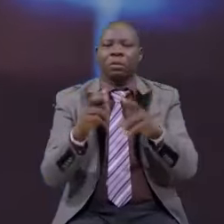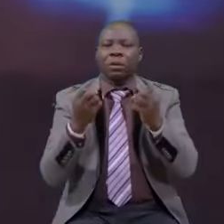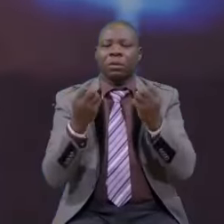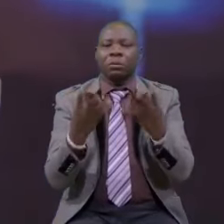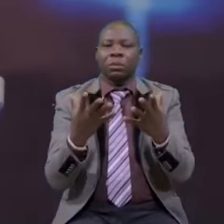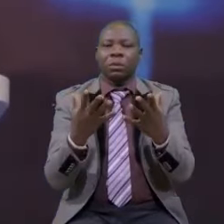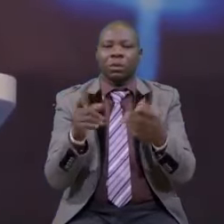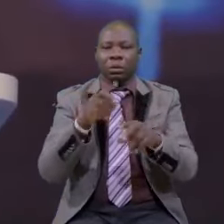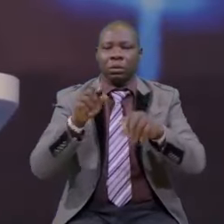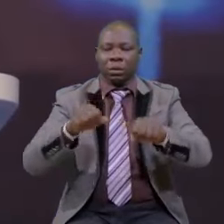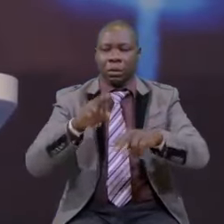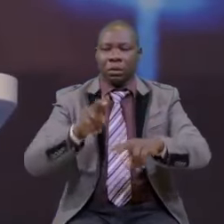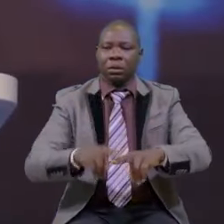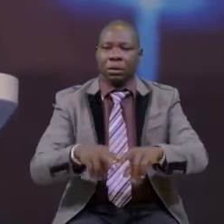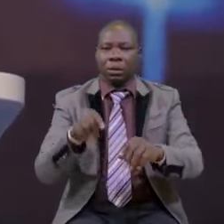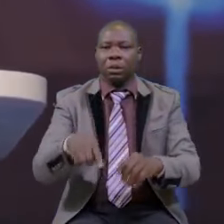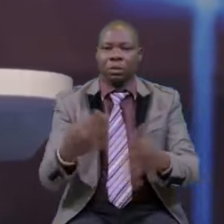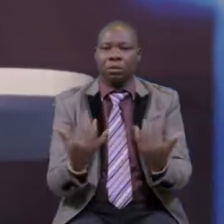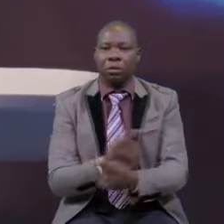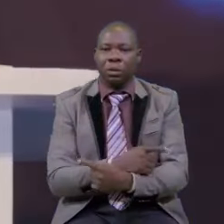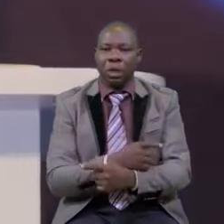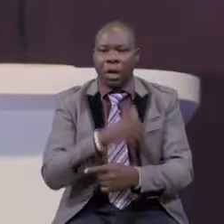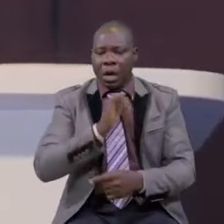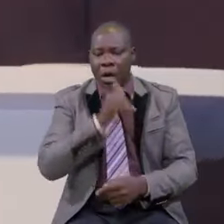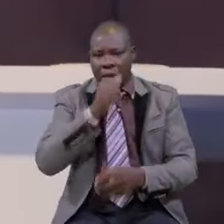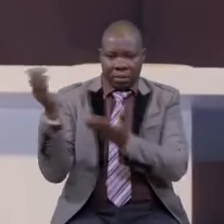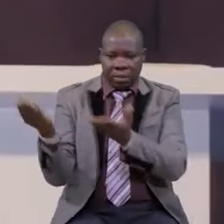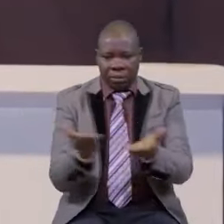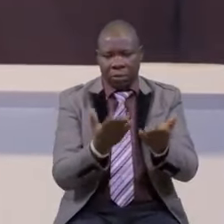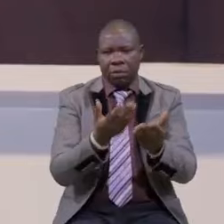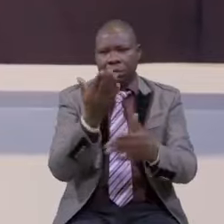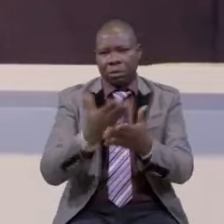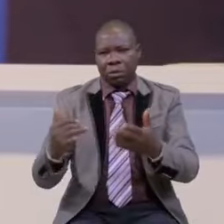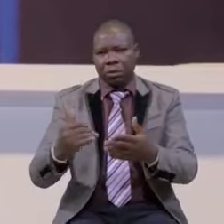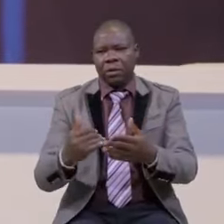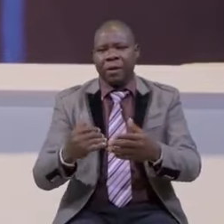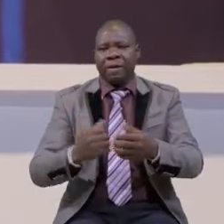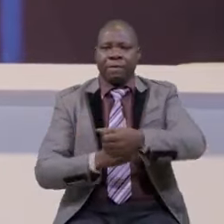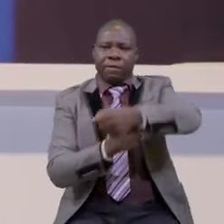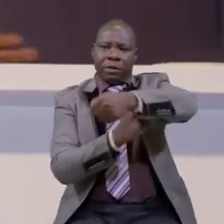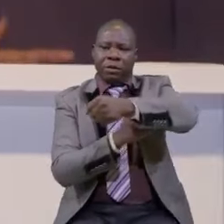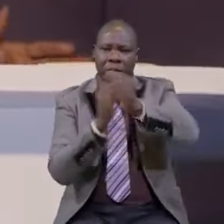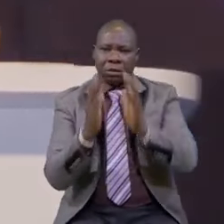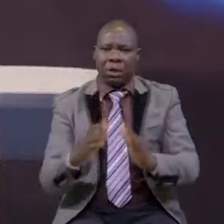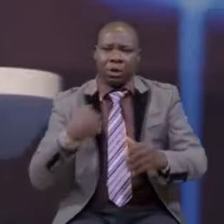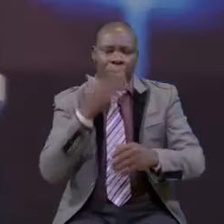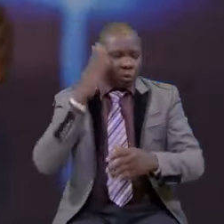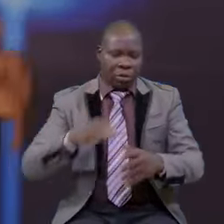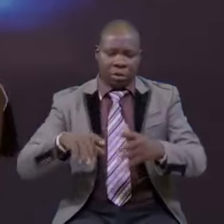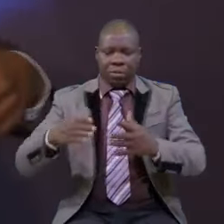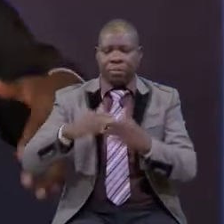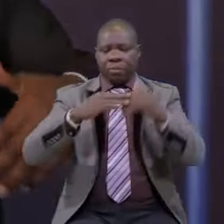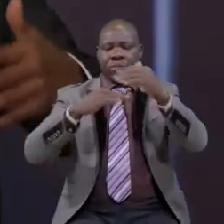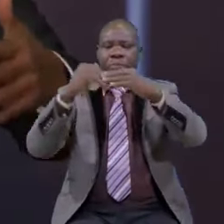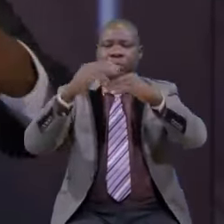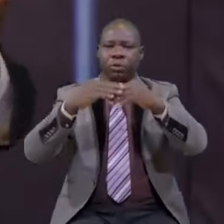Thank you very much. You can sit down today. I'm bringing something foundational. We're going to build up. We're going to go from the foundation, and